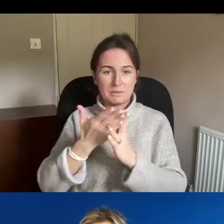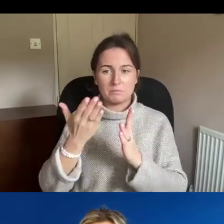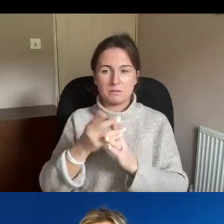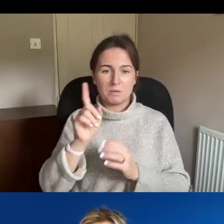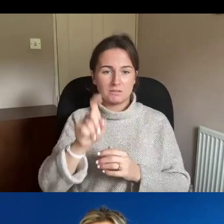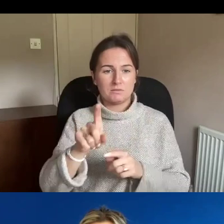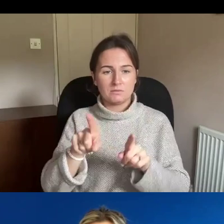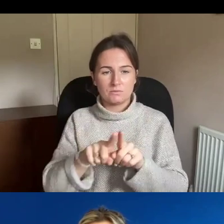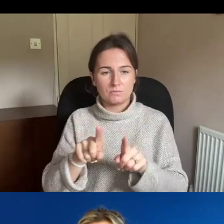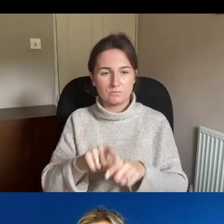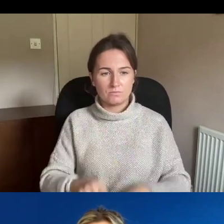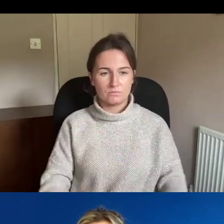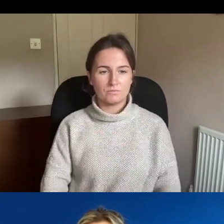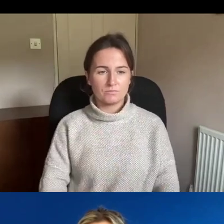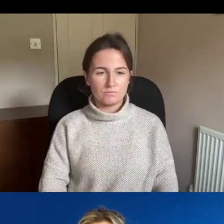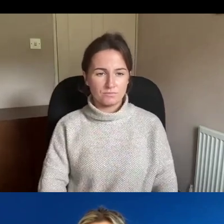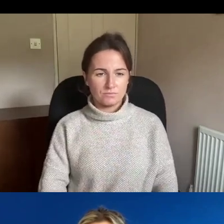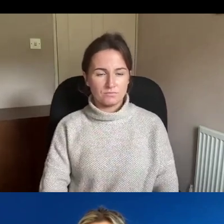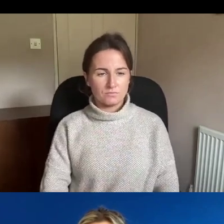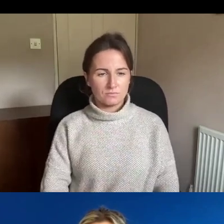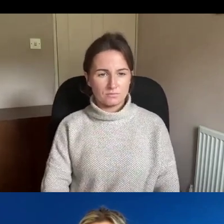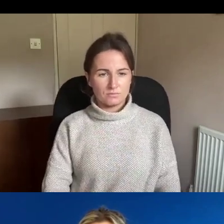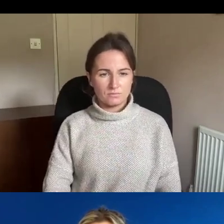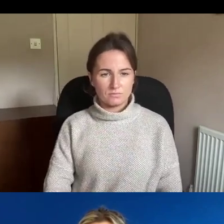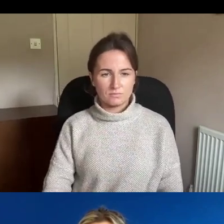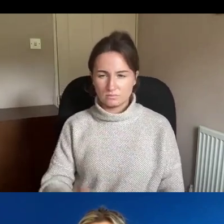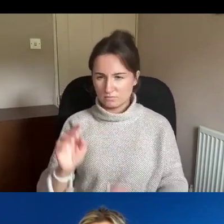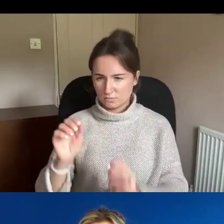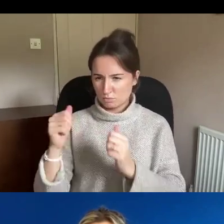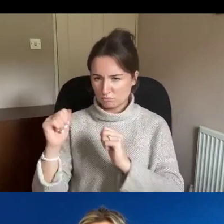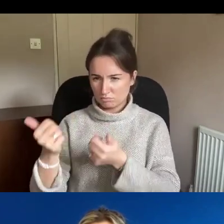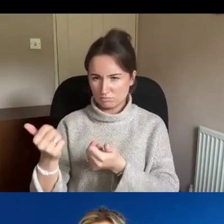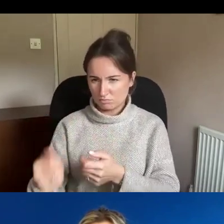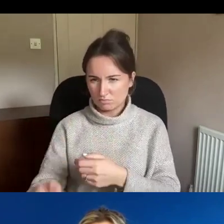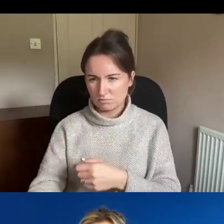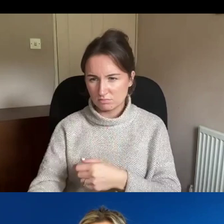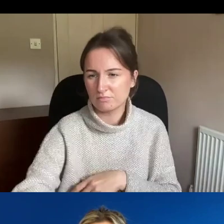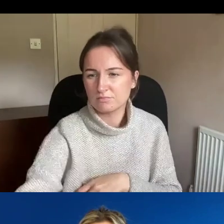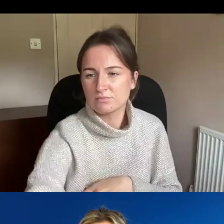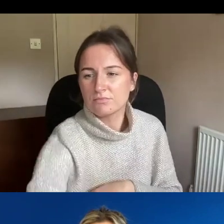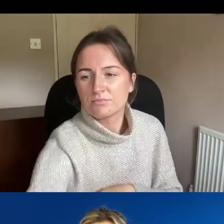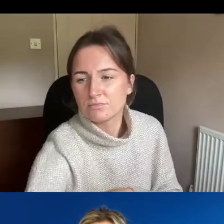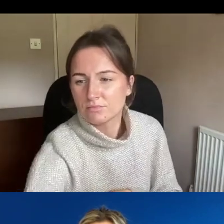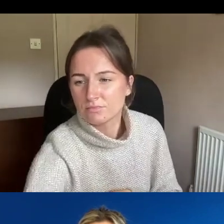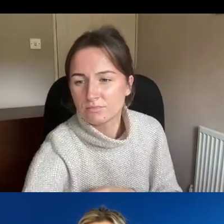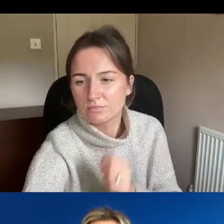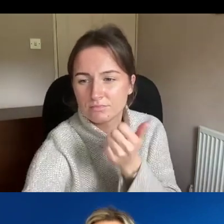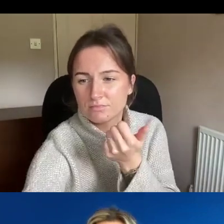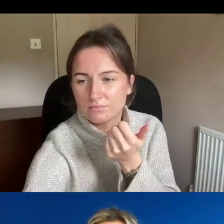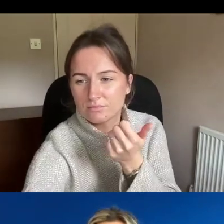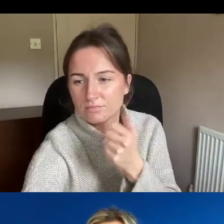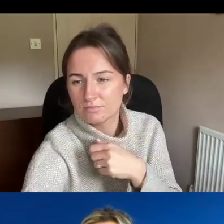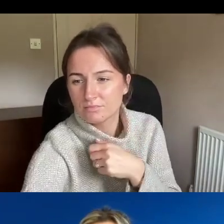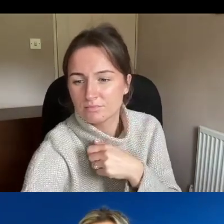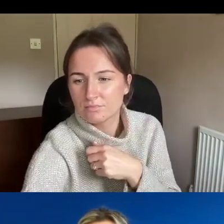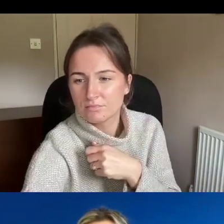clearer. Do I toggle over? Icons, yeah. and that just makes it a little bit clearer whether it's